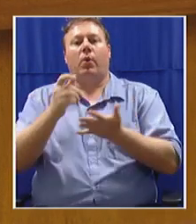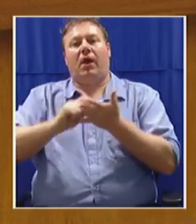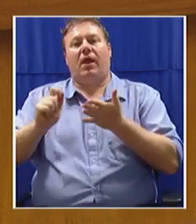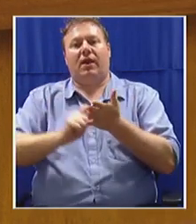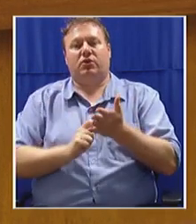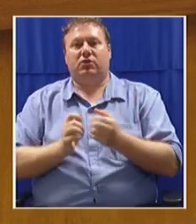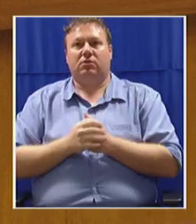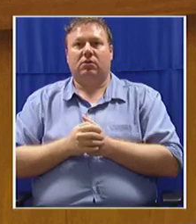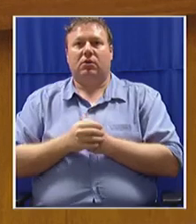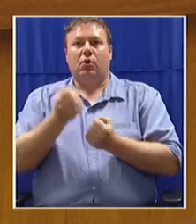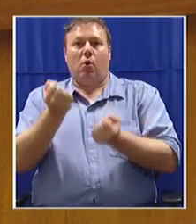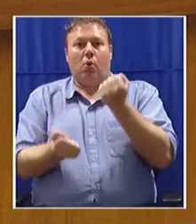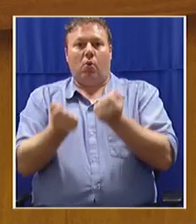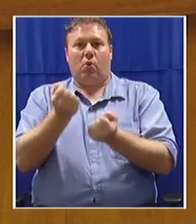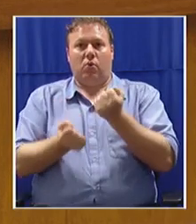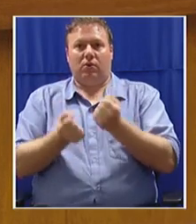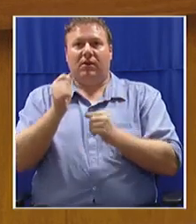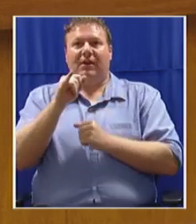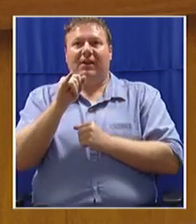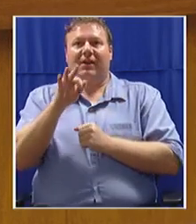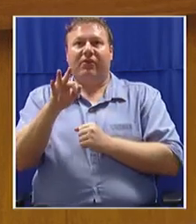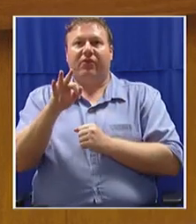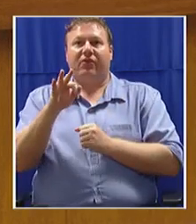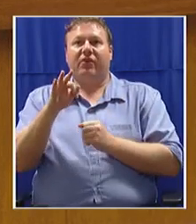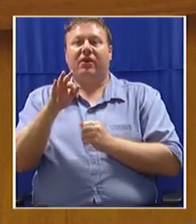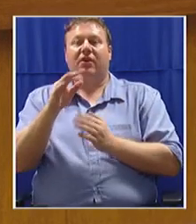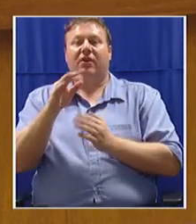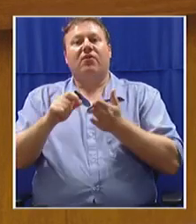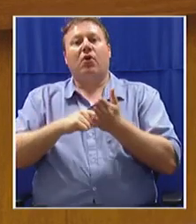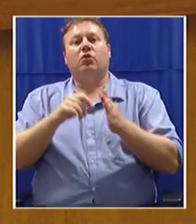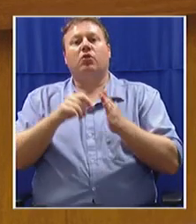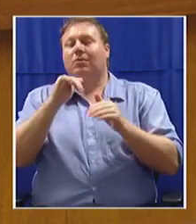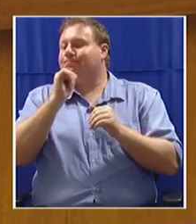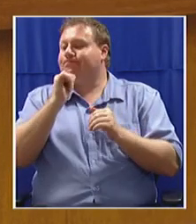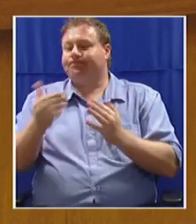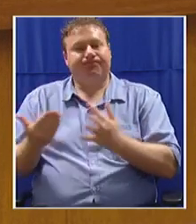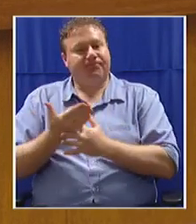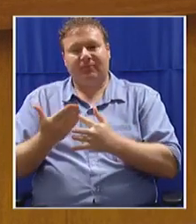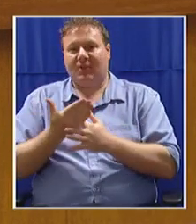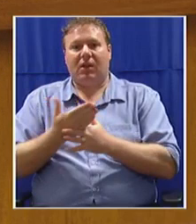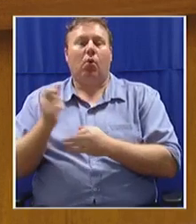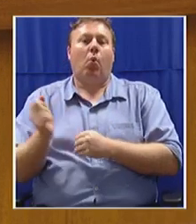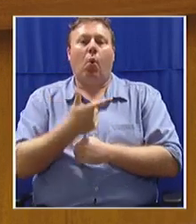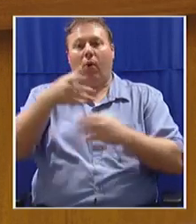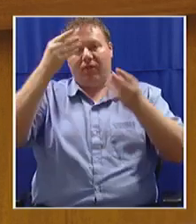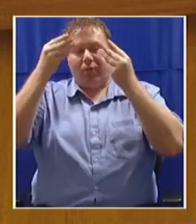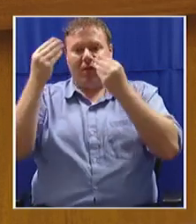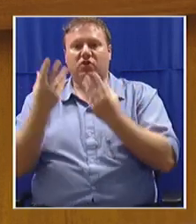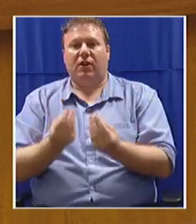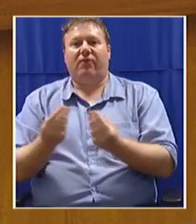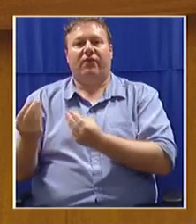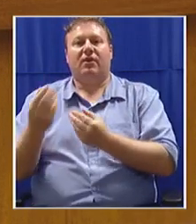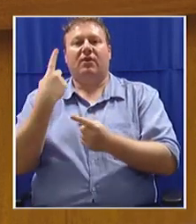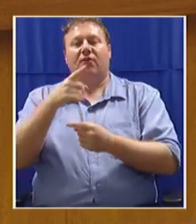court found that if voters did not have access to all the necessary information to make